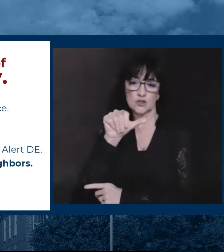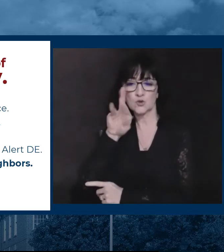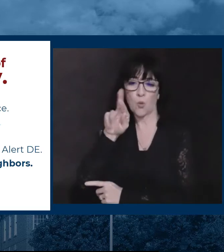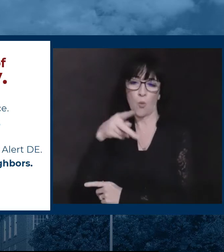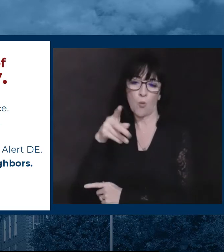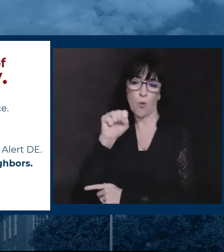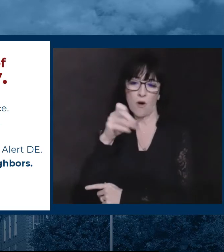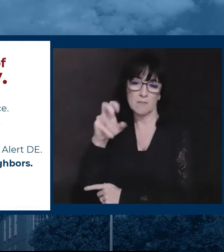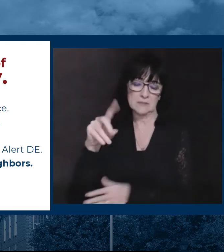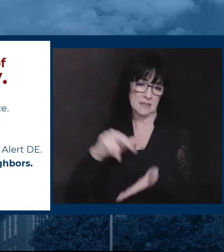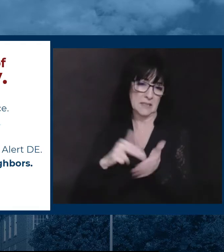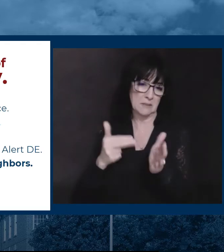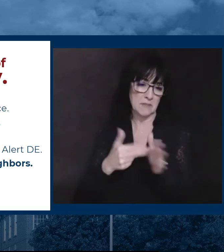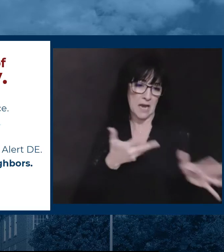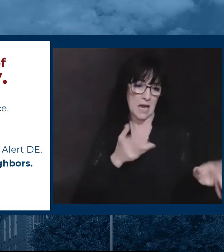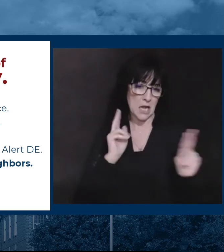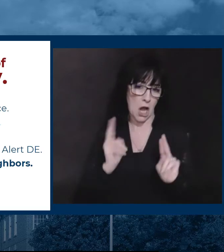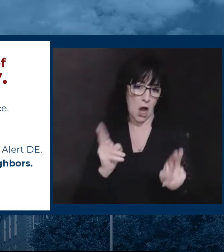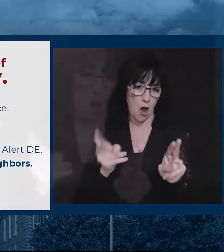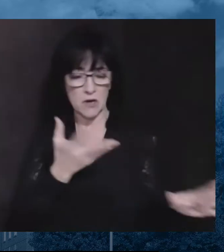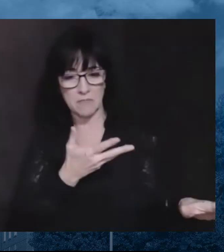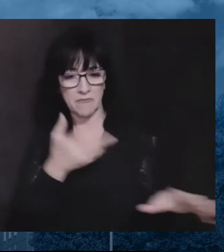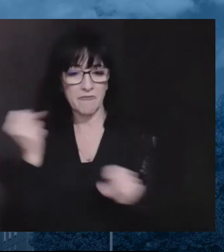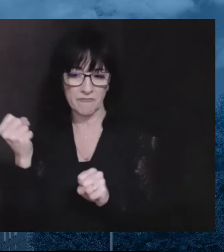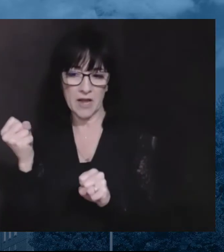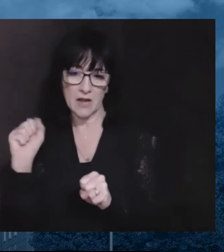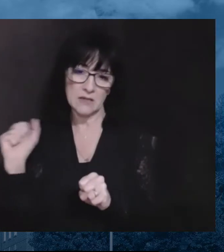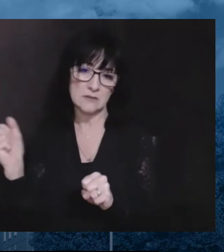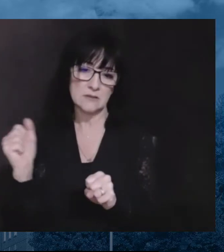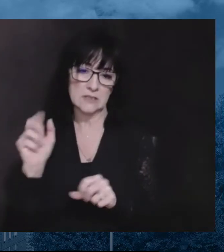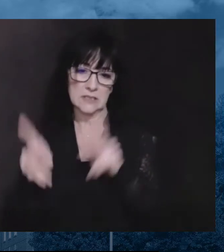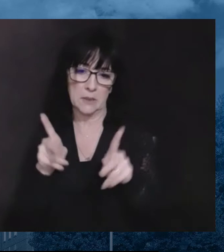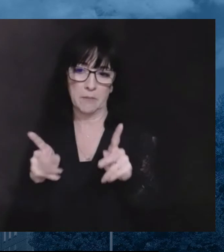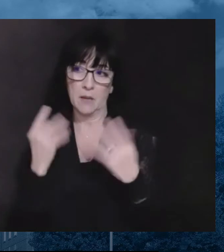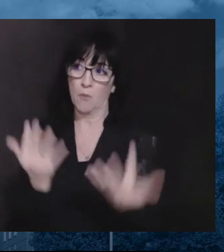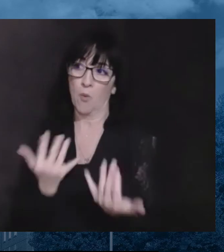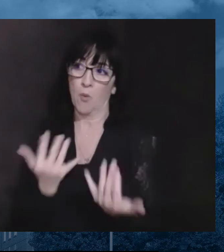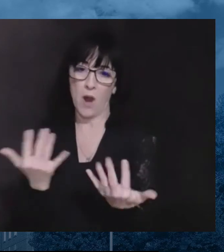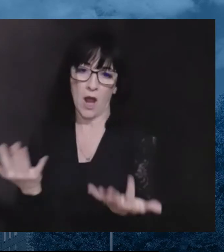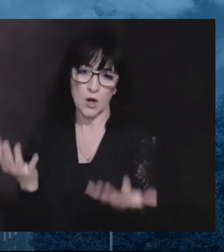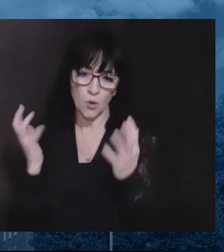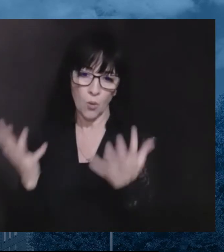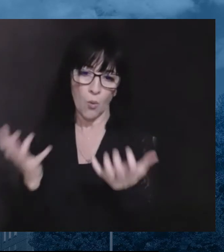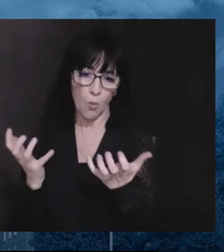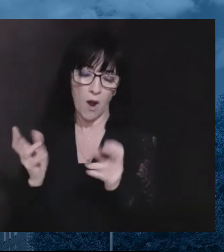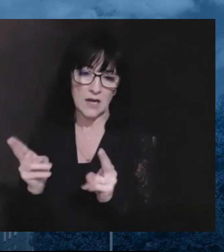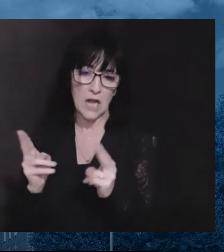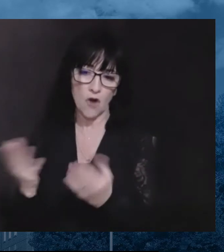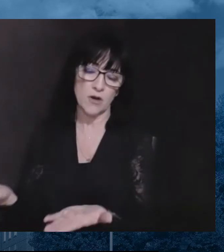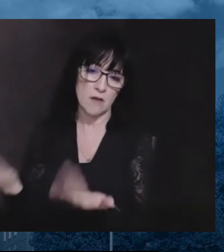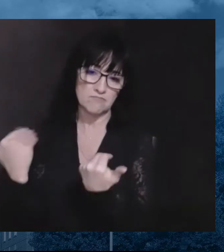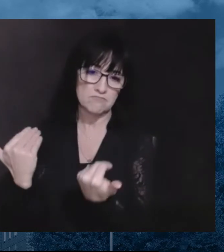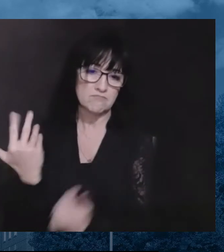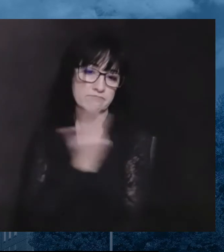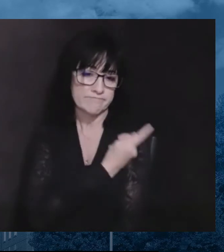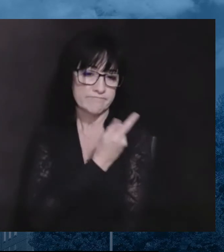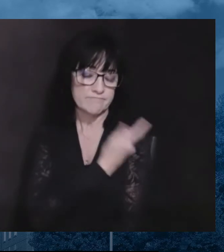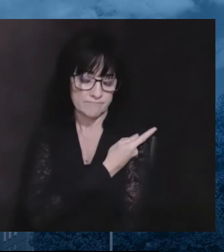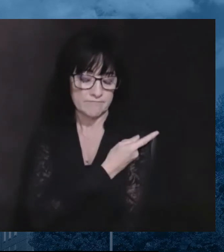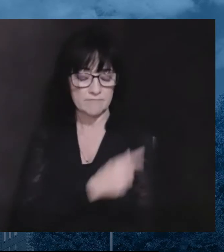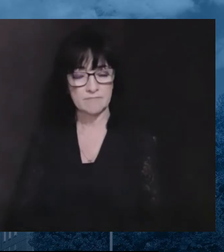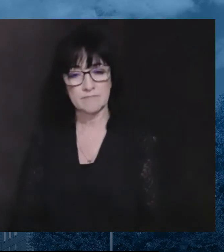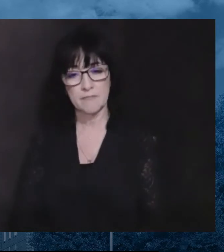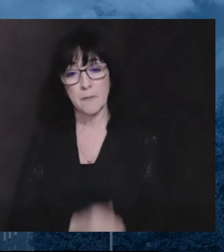accomplished. So with that, I know we have media that have joined us on the Zoom call, and we have a few pre-submitted